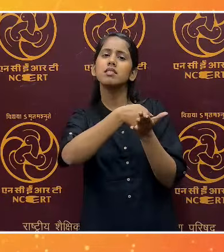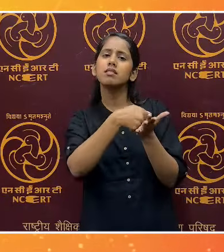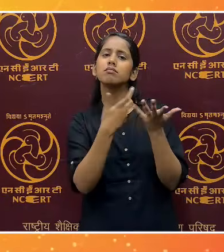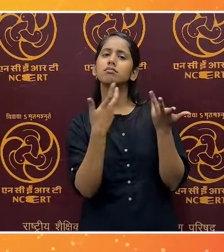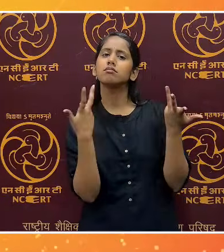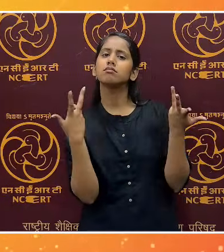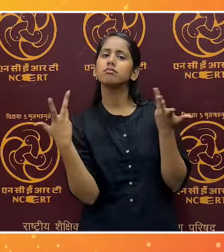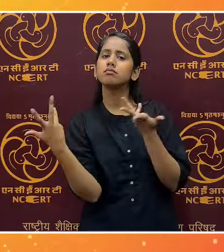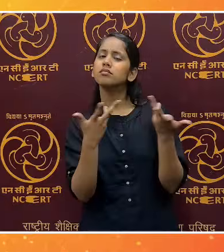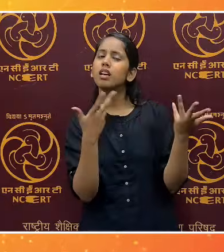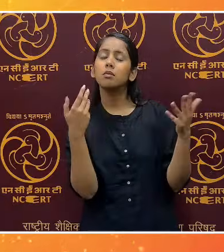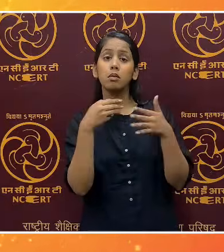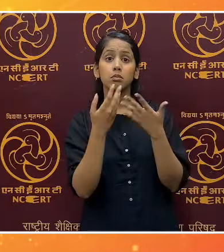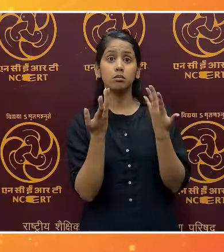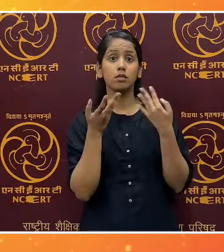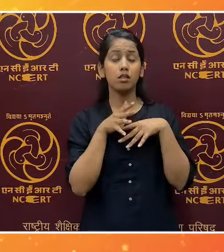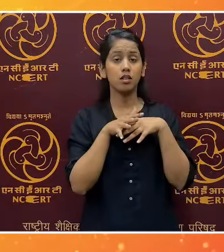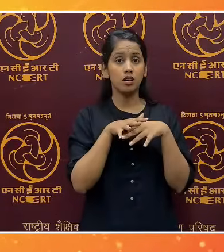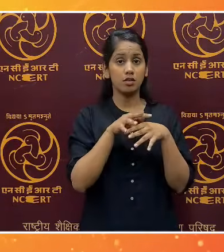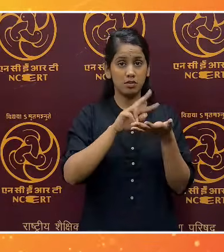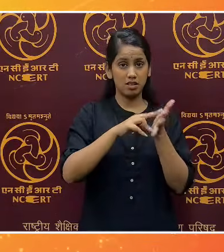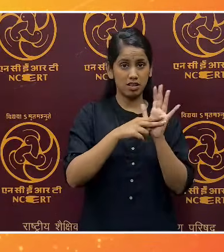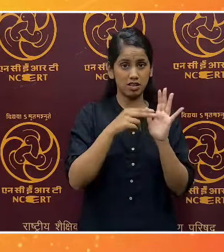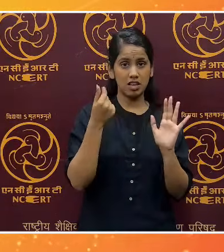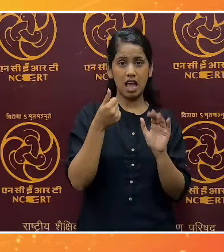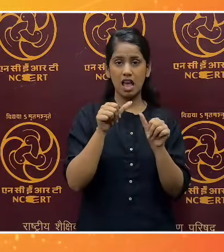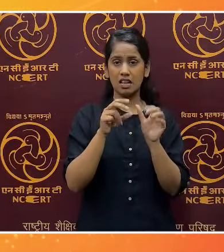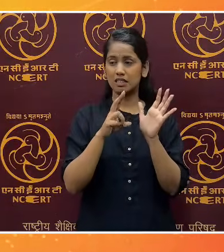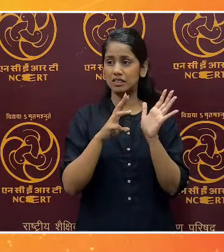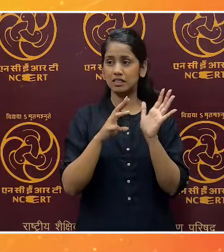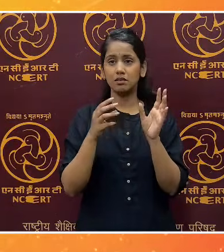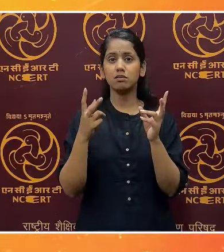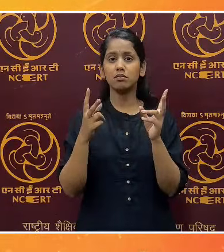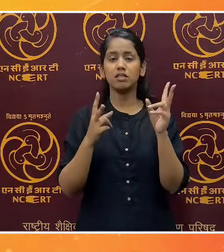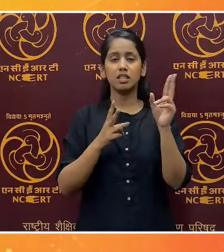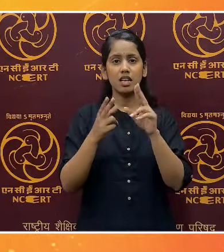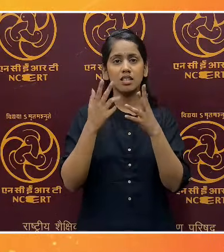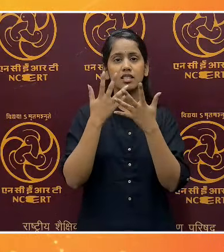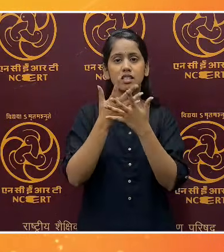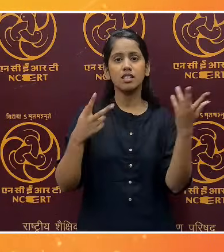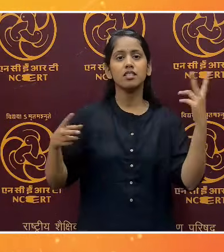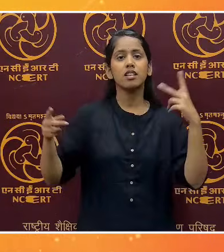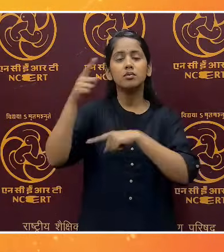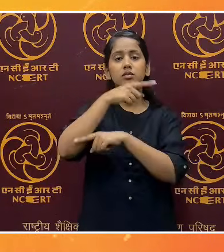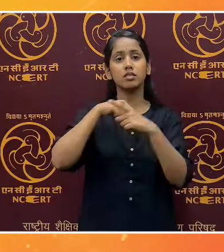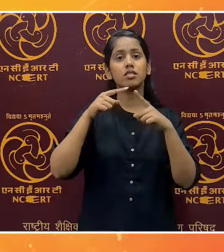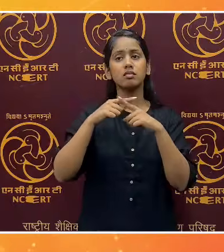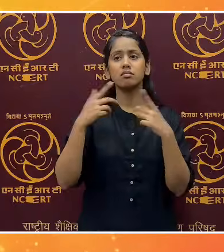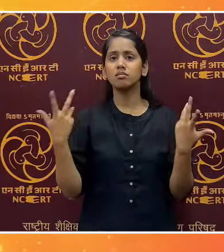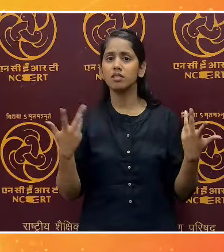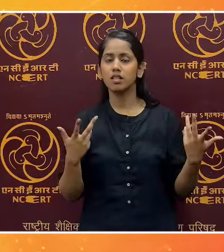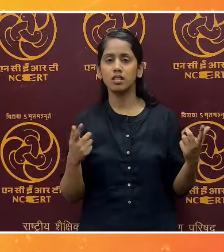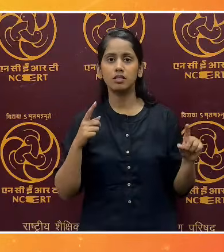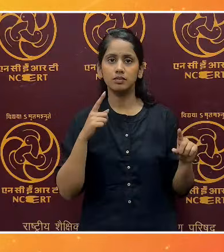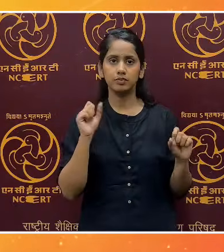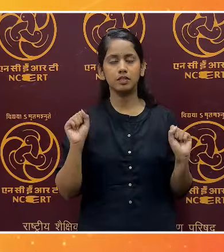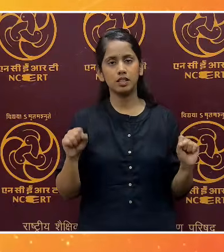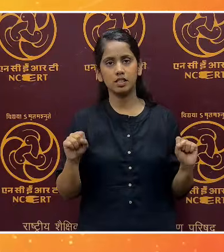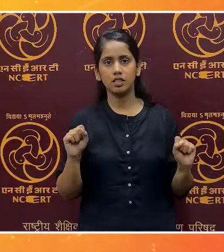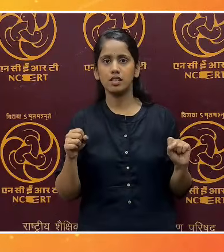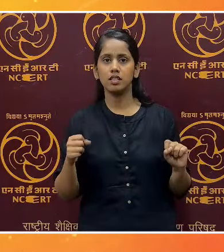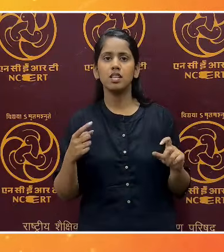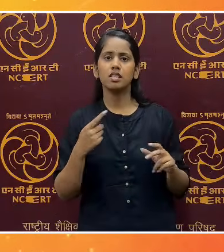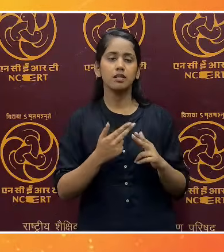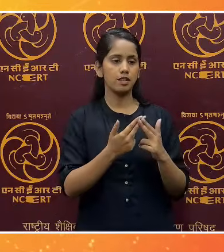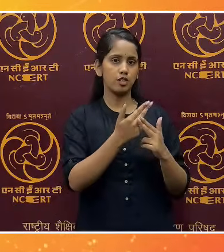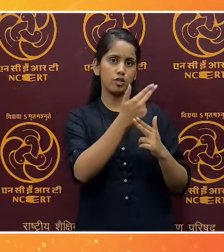which is very engaging. But why have you chosen animation for? I was about to ask you the same question. So here, right, it's a